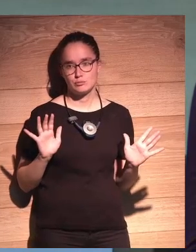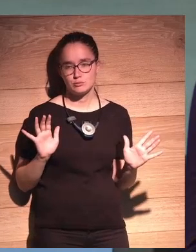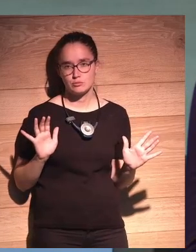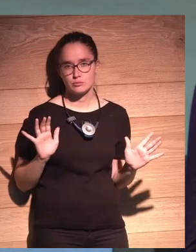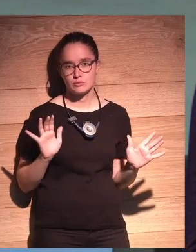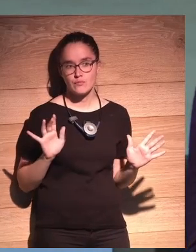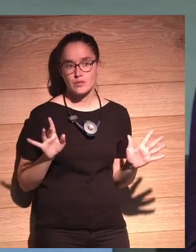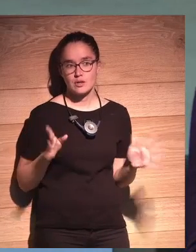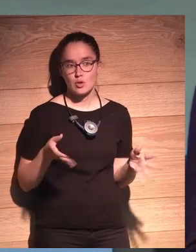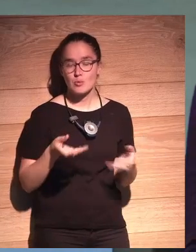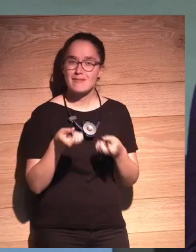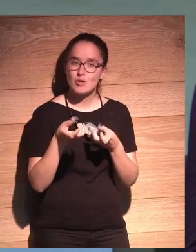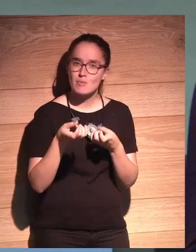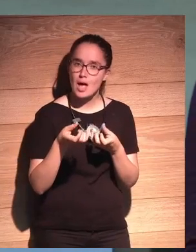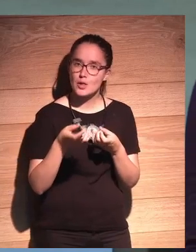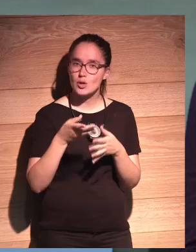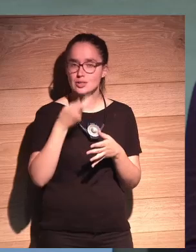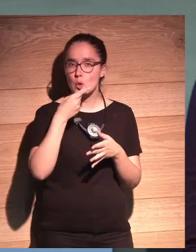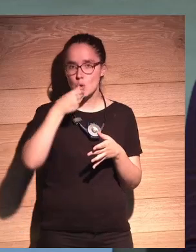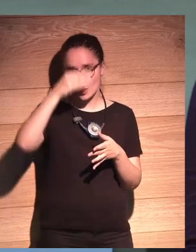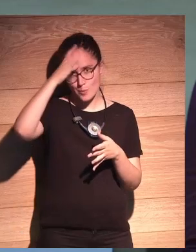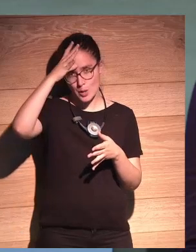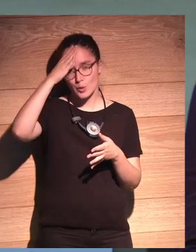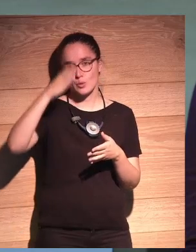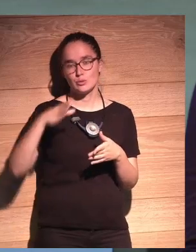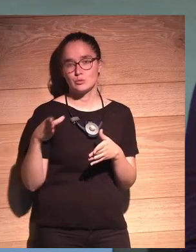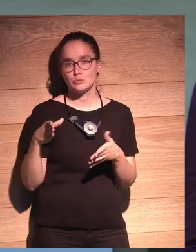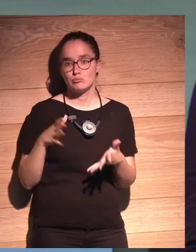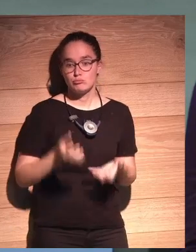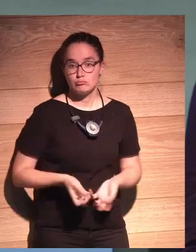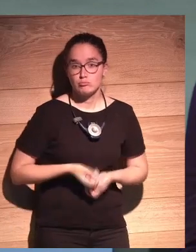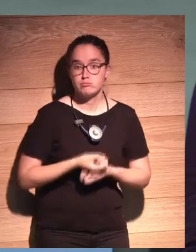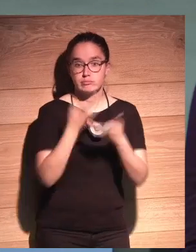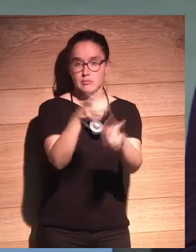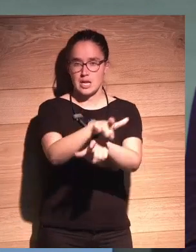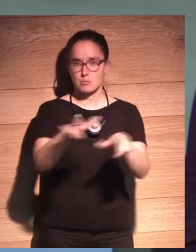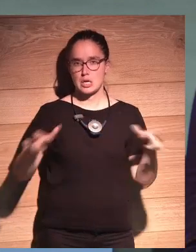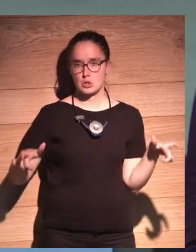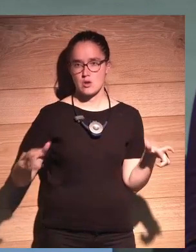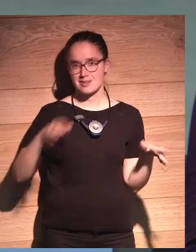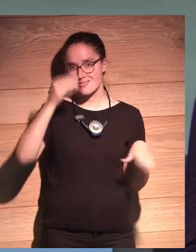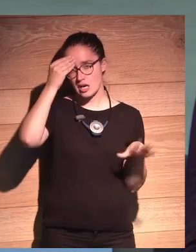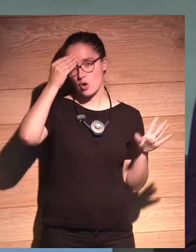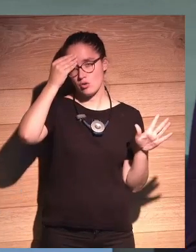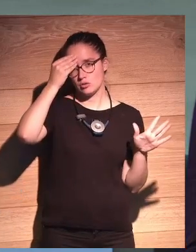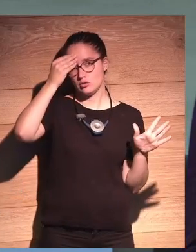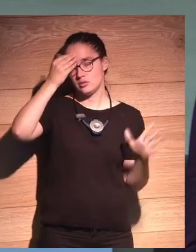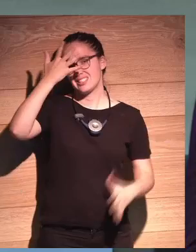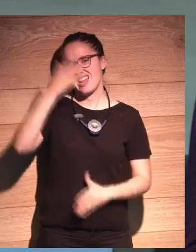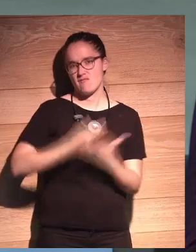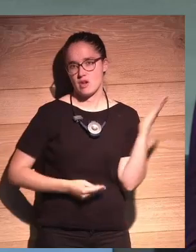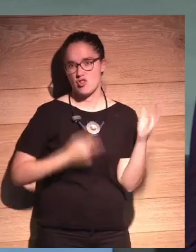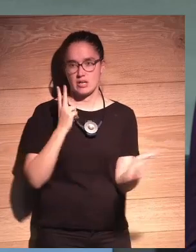the risks, etc. But how this information is conveyed